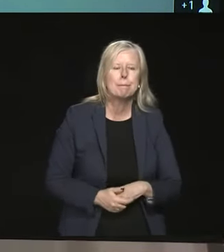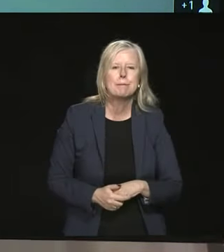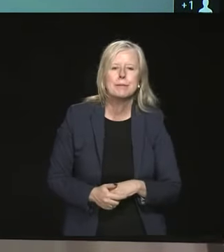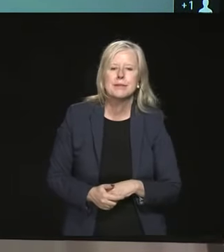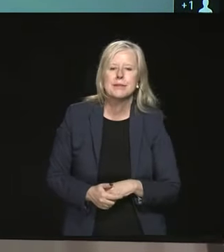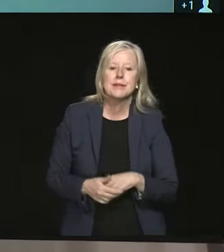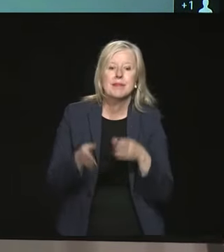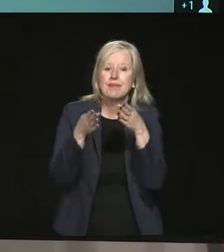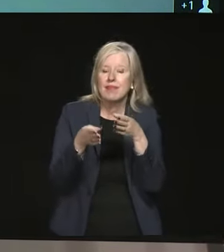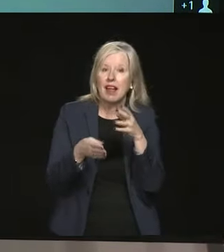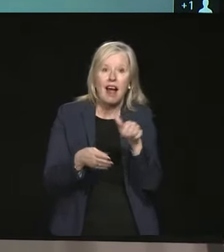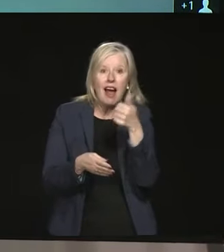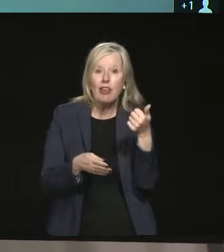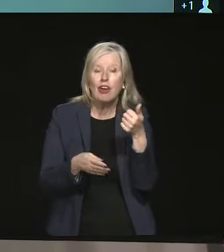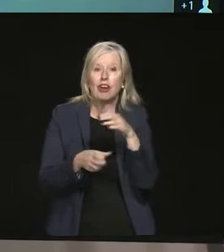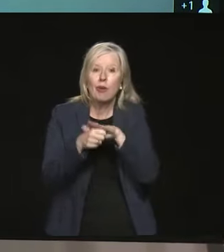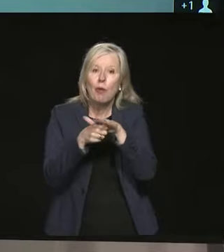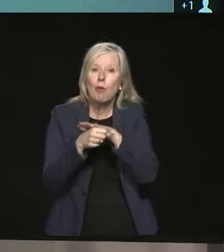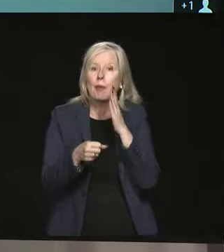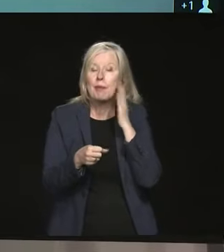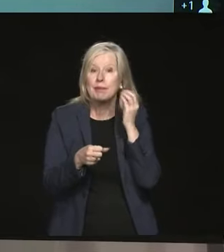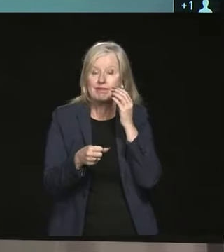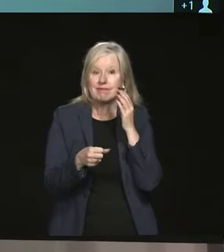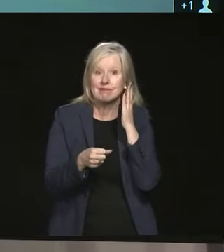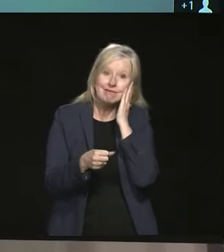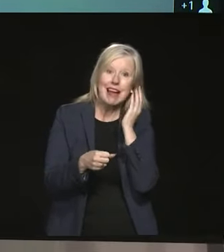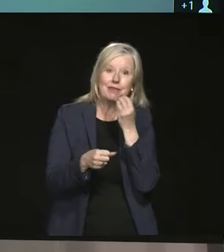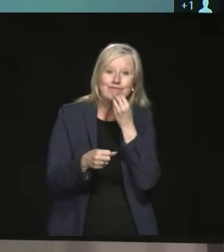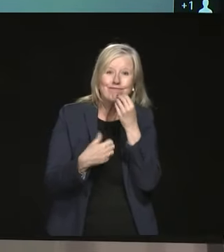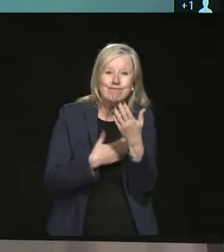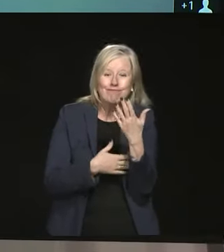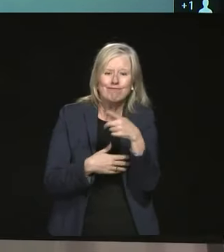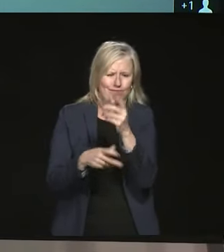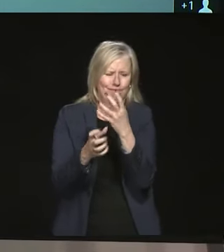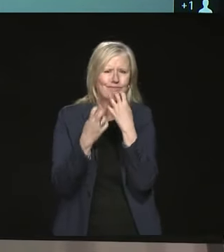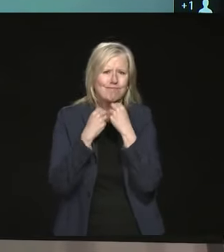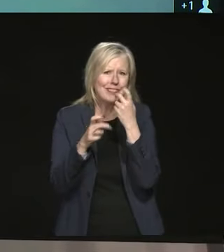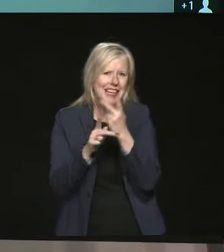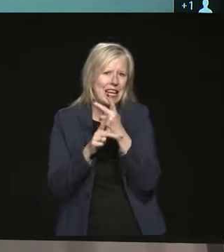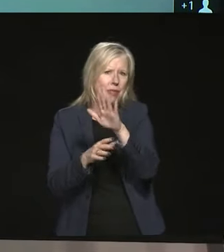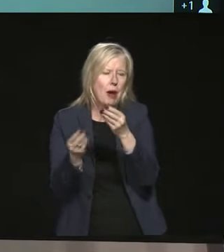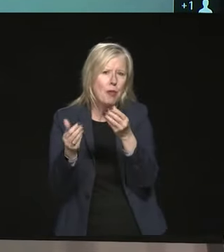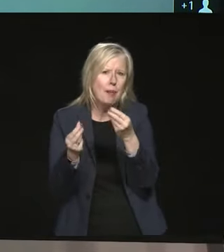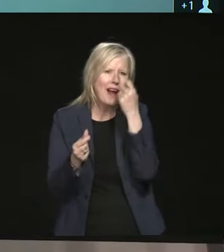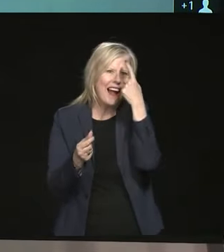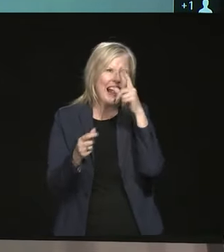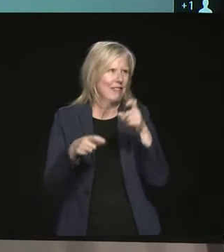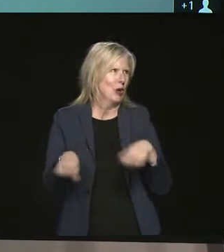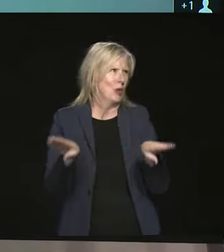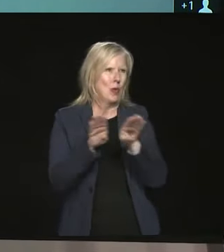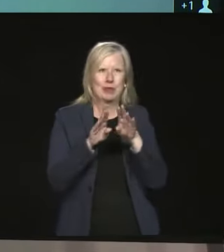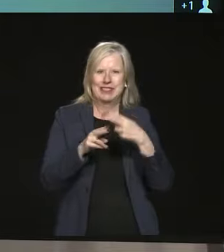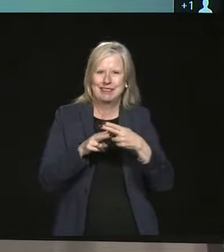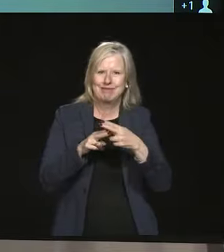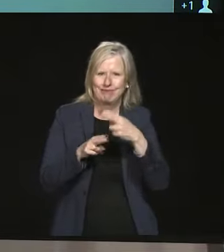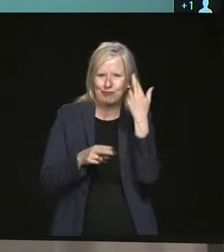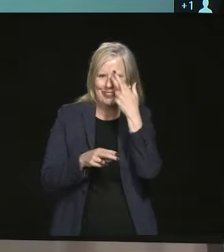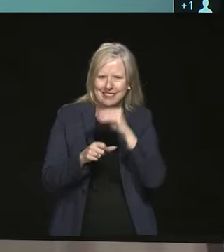breakfast can maintain their property while they've had to temporarily close their doors. We've also heard that